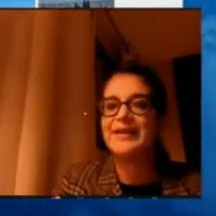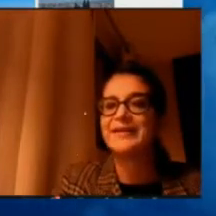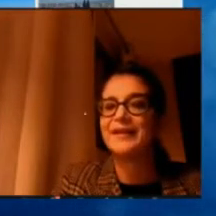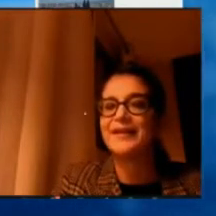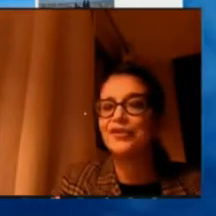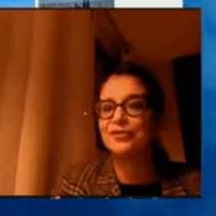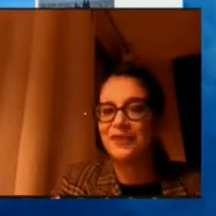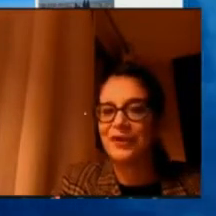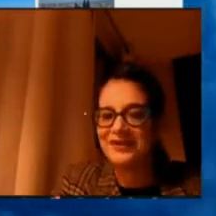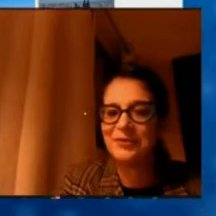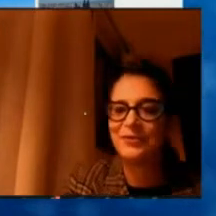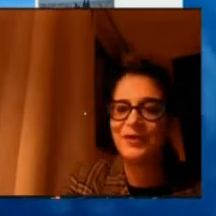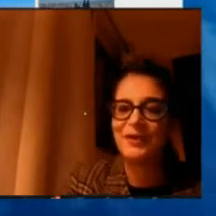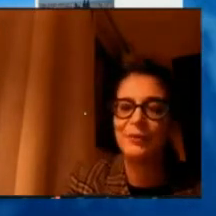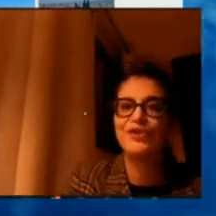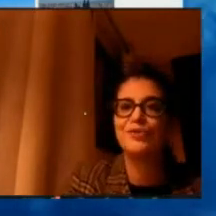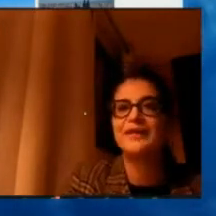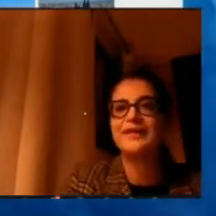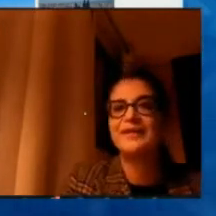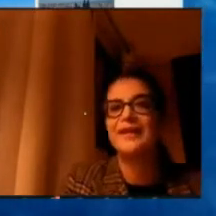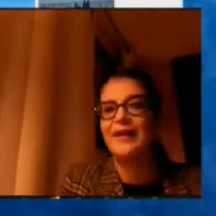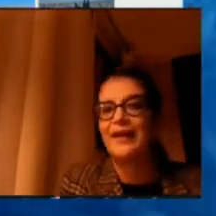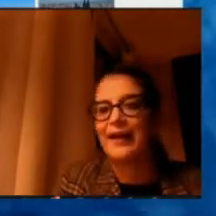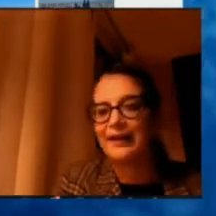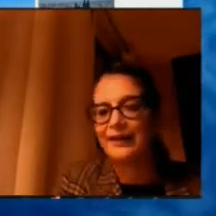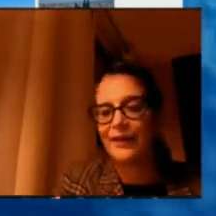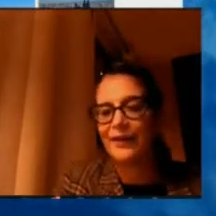So it was really a big issue,